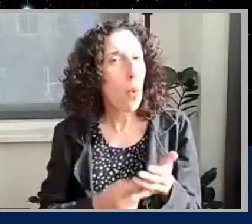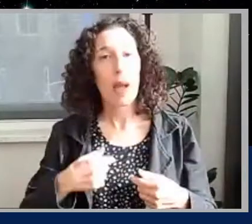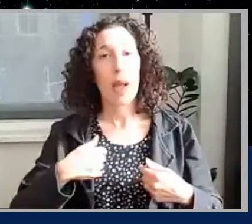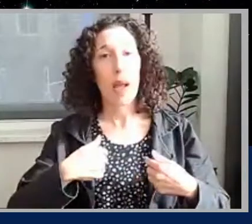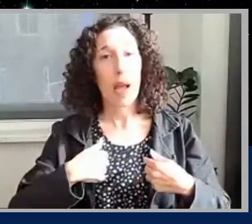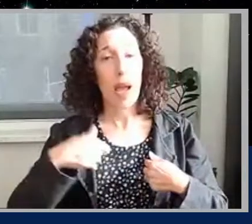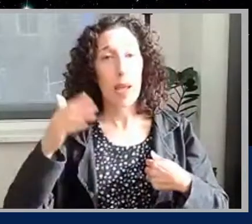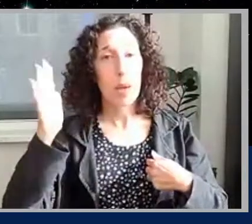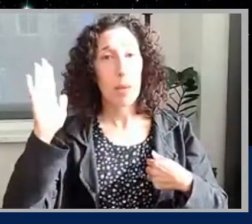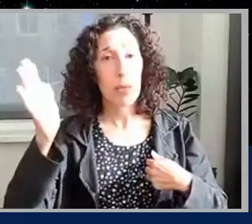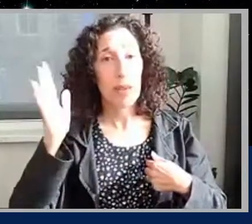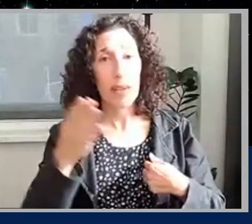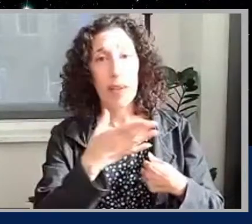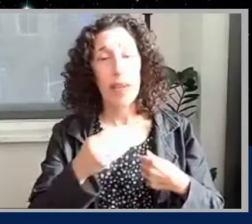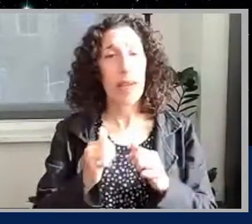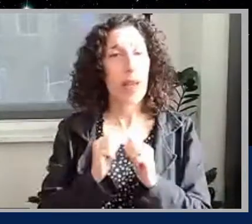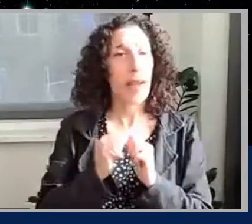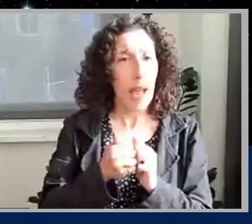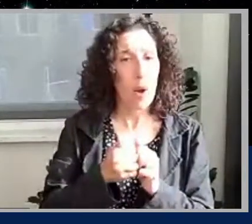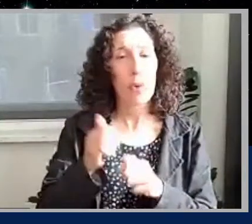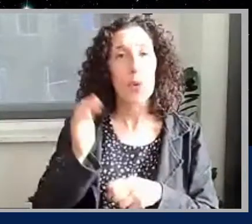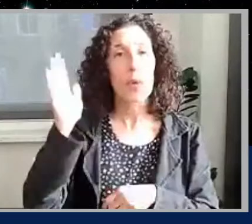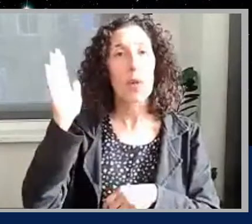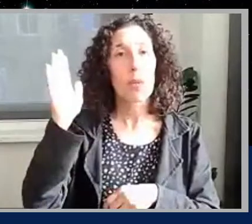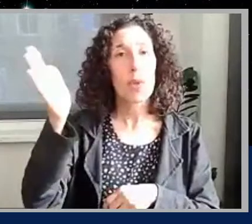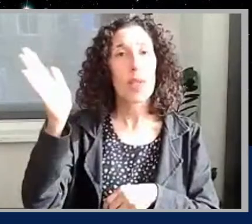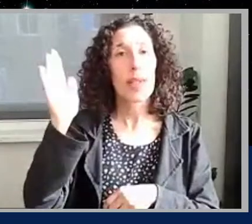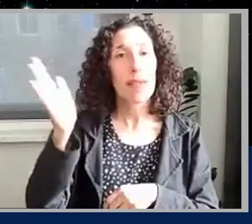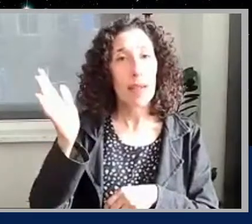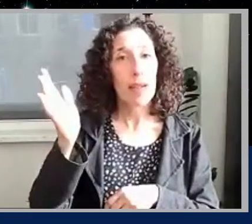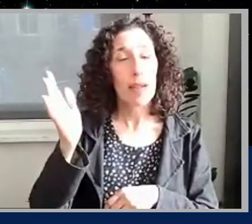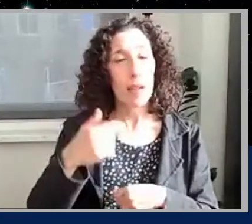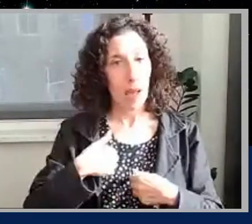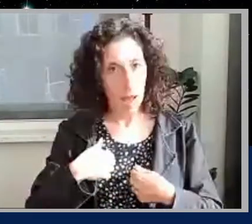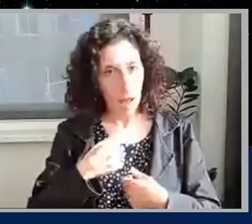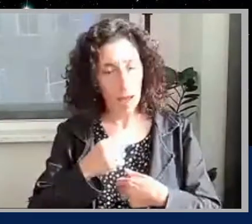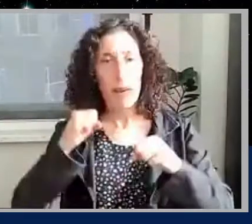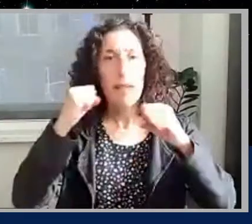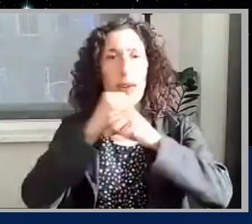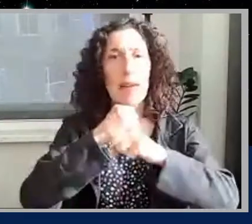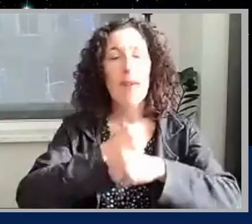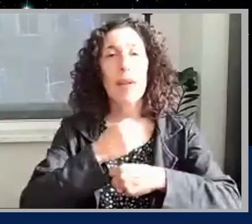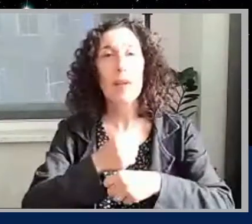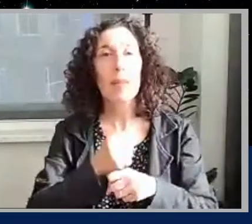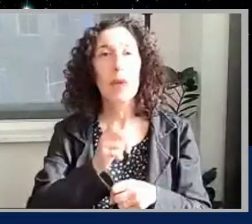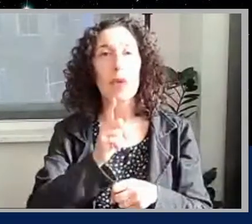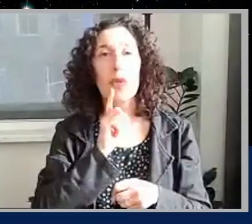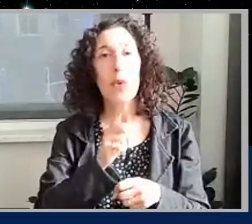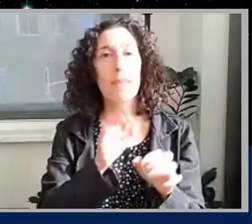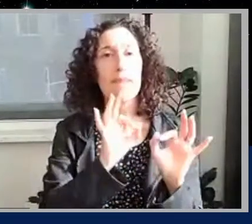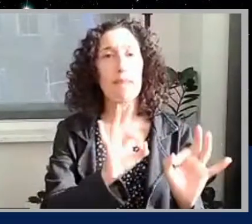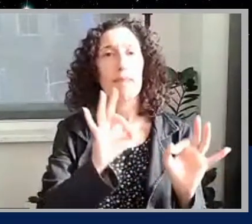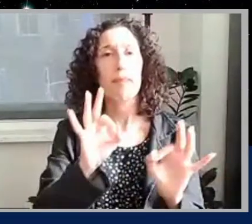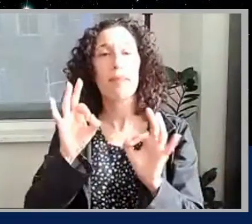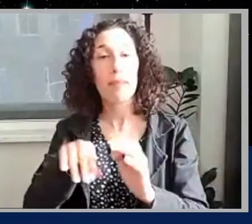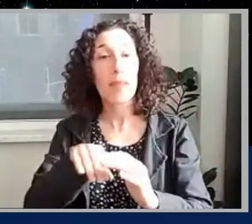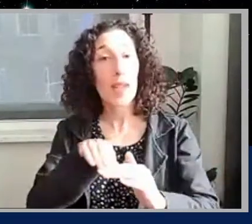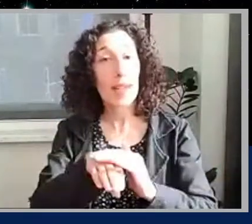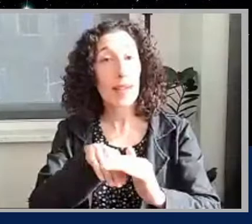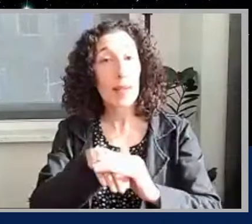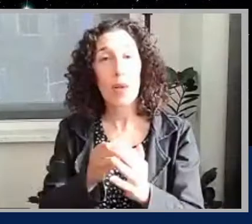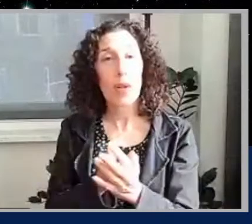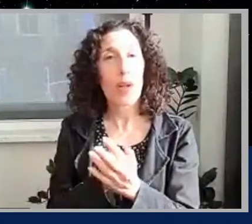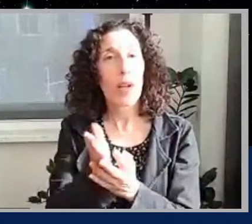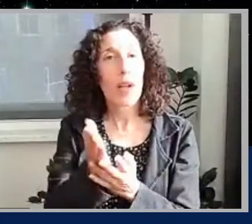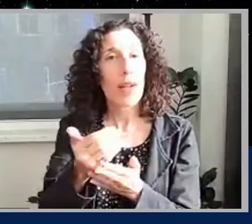right now, our planetarium, is actually accessible, because I would like to see people who come into our field be able